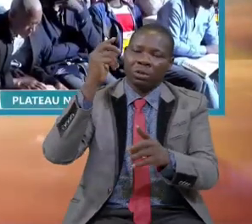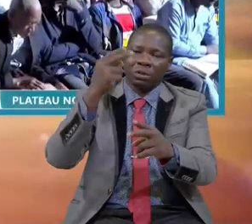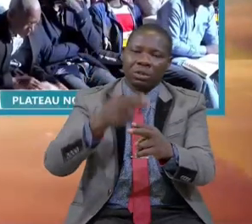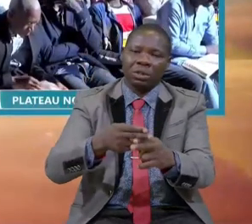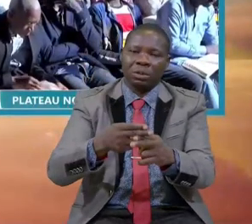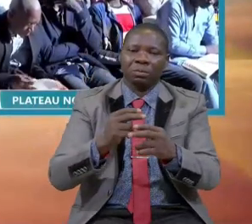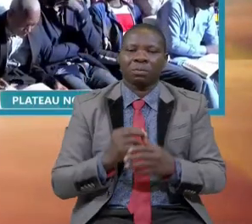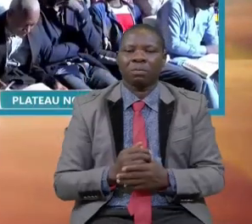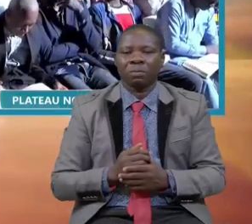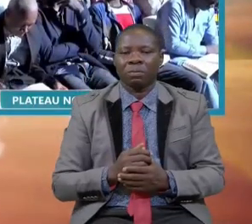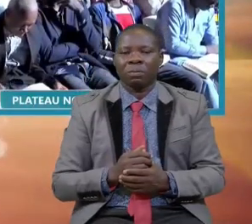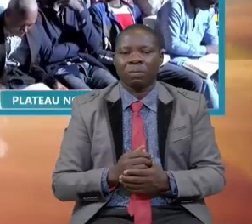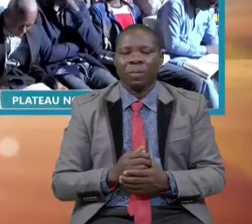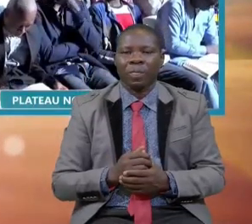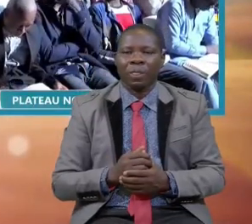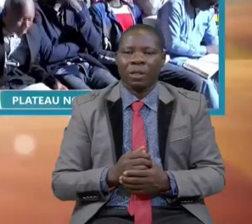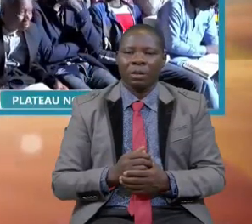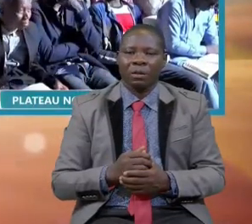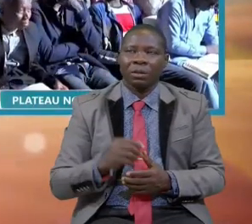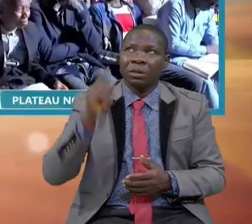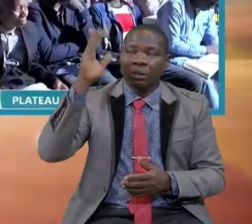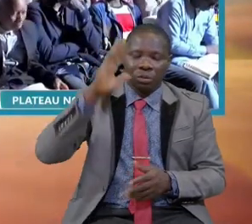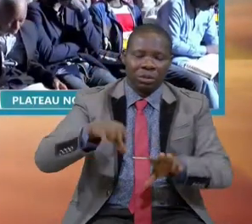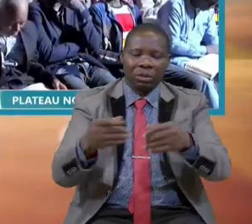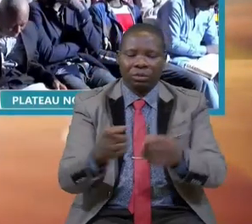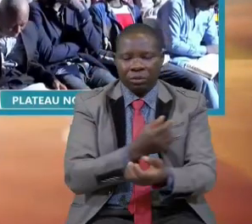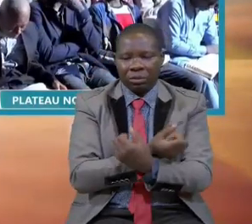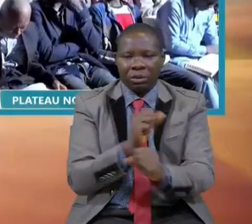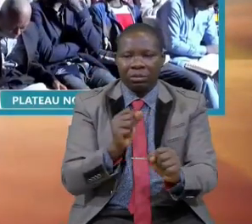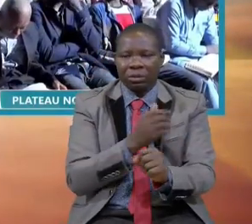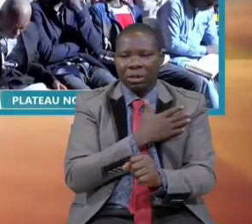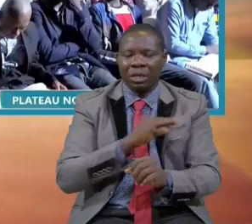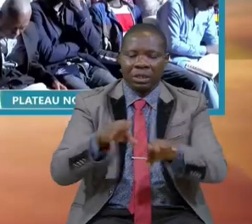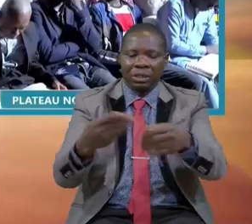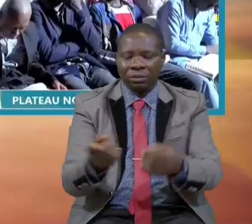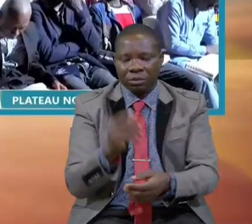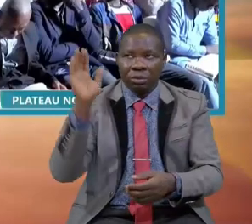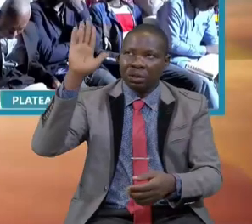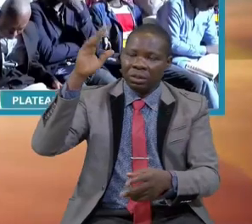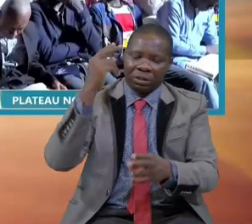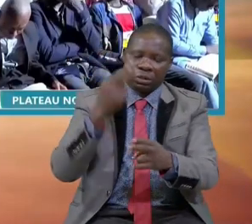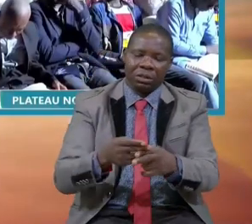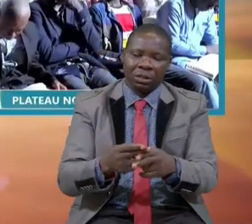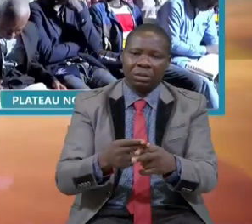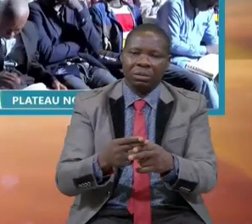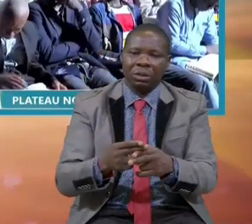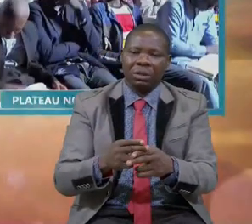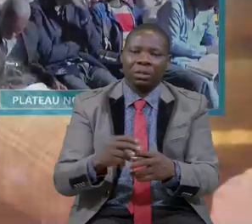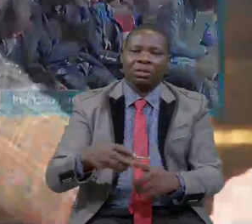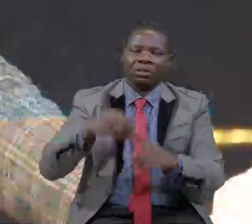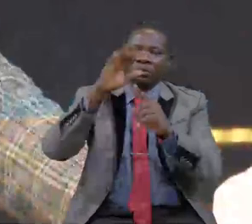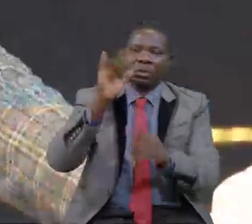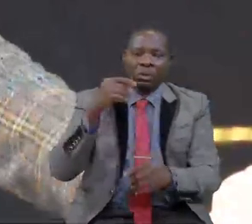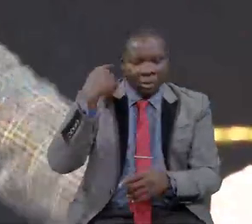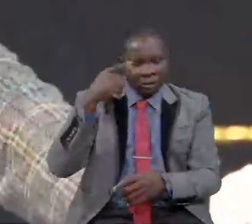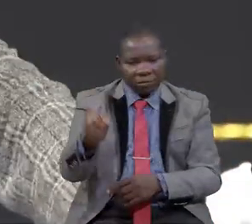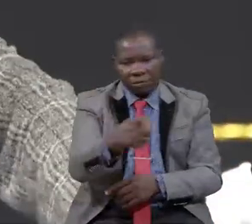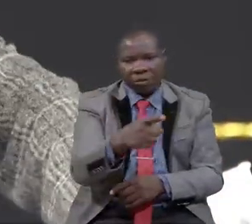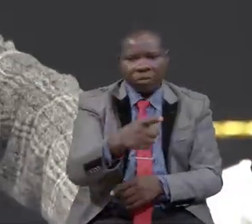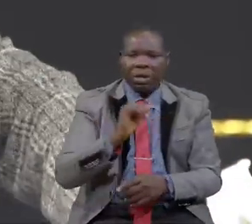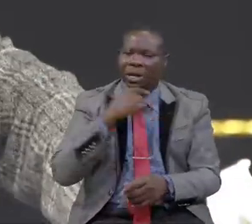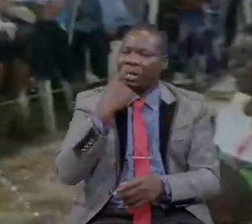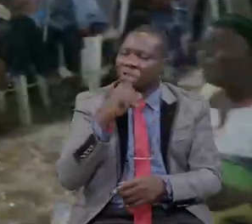name. He'll give you salvation and also give you his name, specially for you. I say